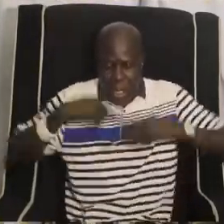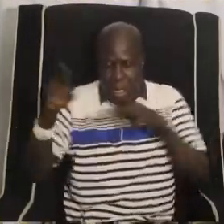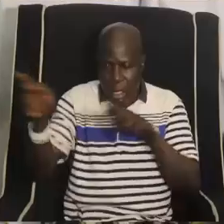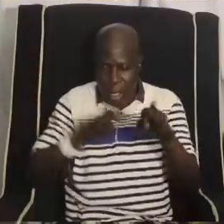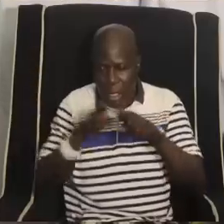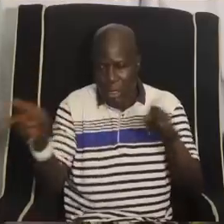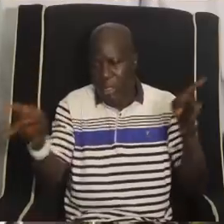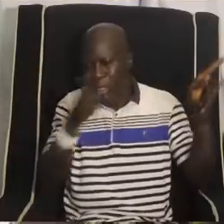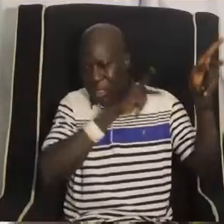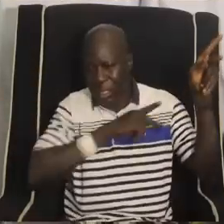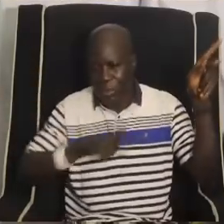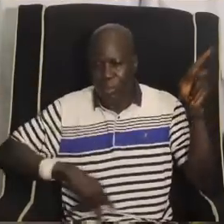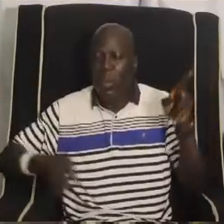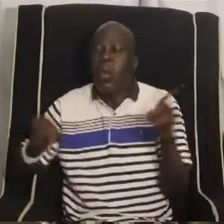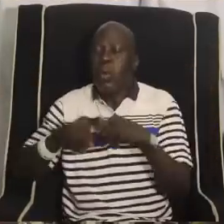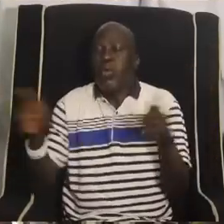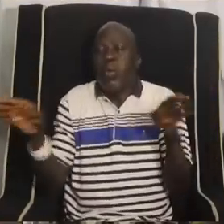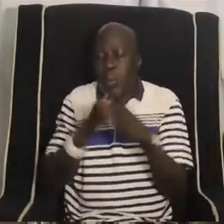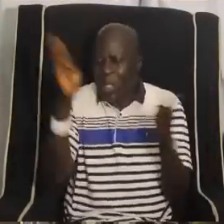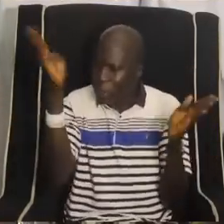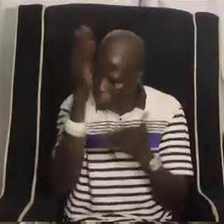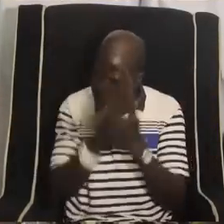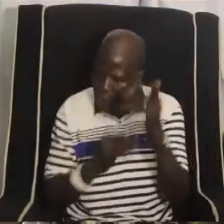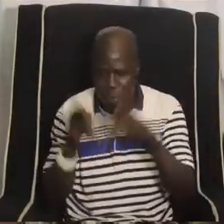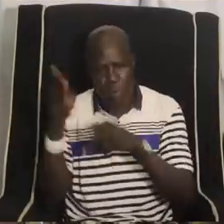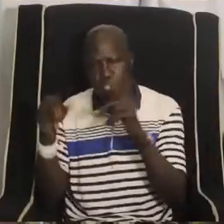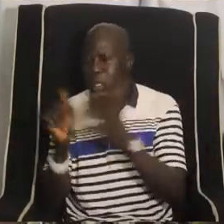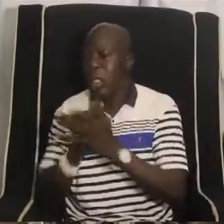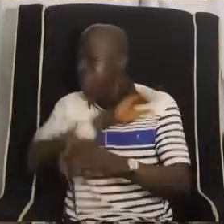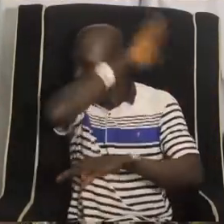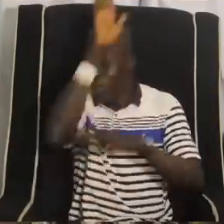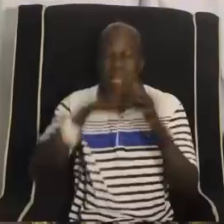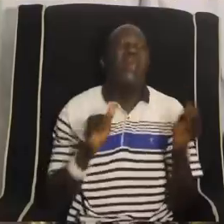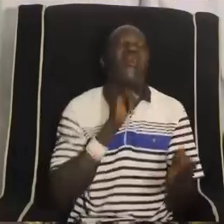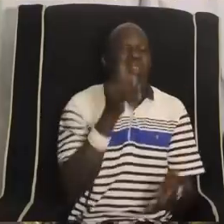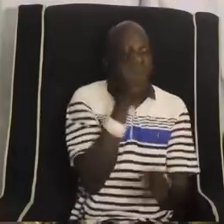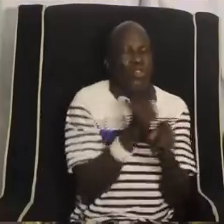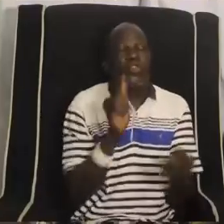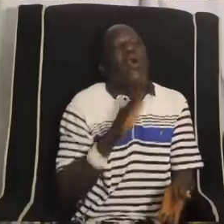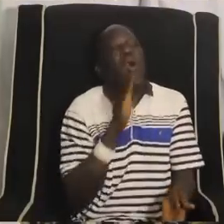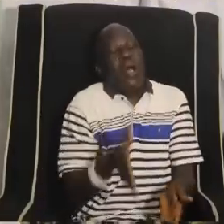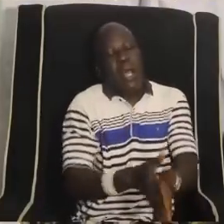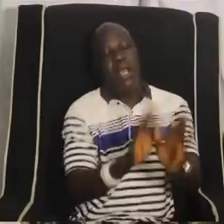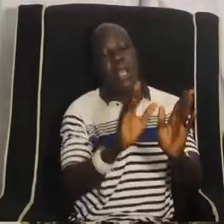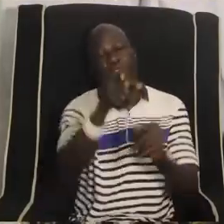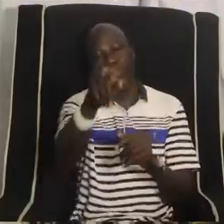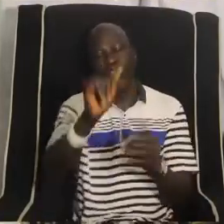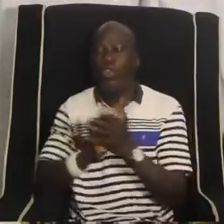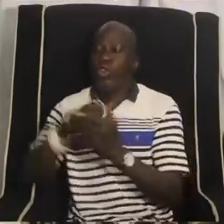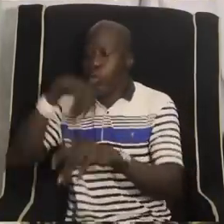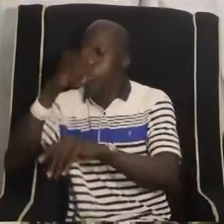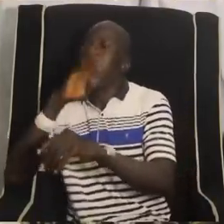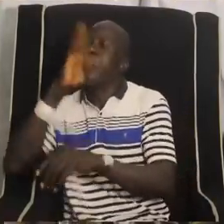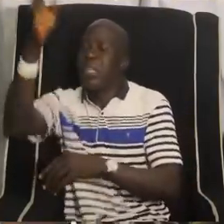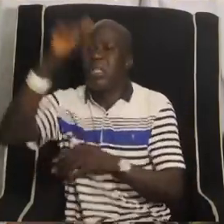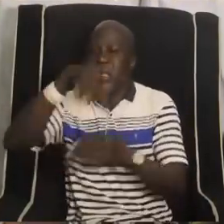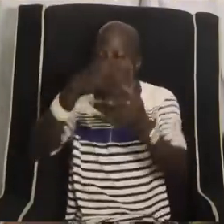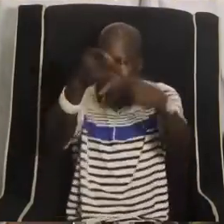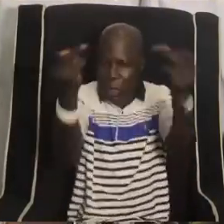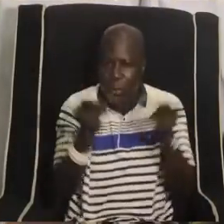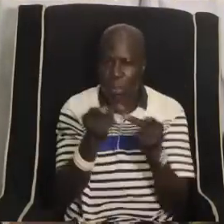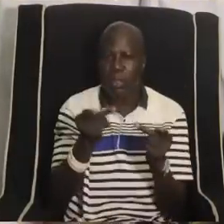you reign as king. You mess up people there. You don't just allow you. You are in